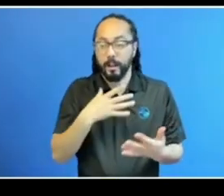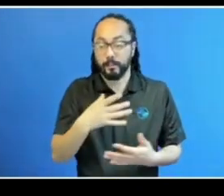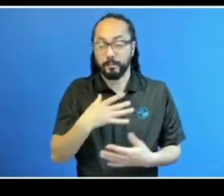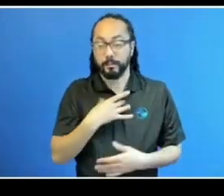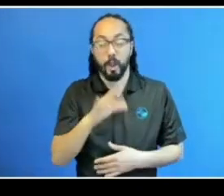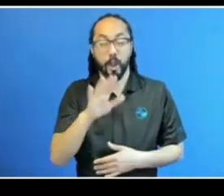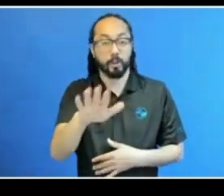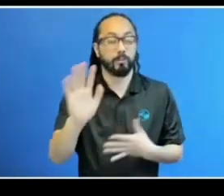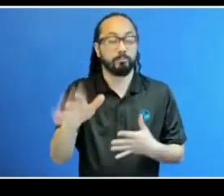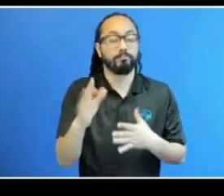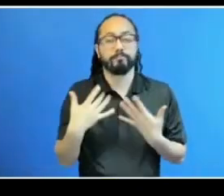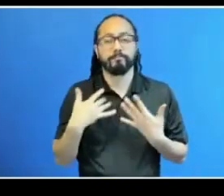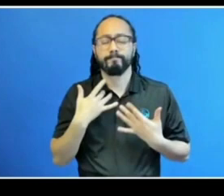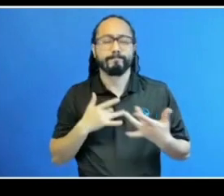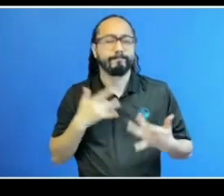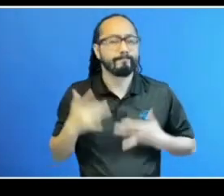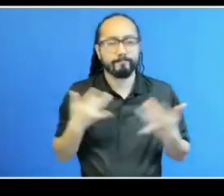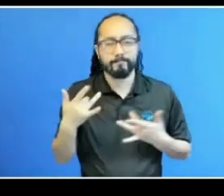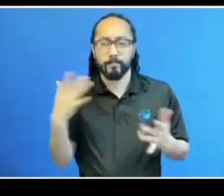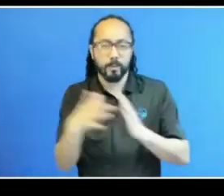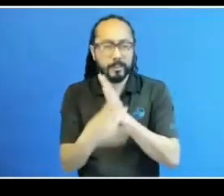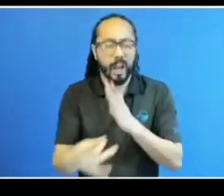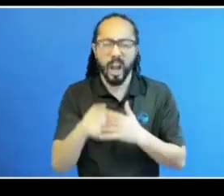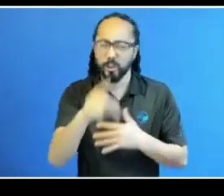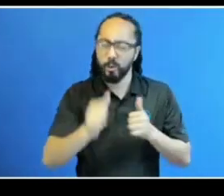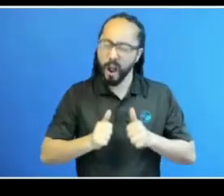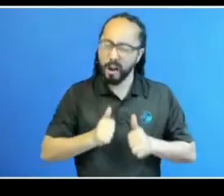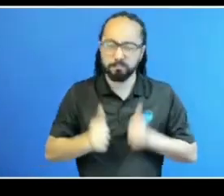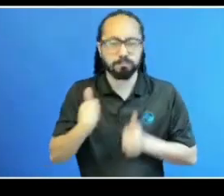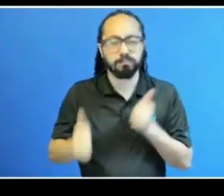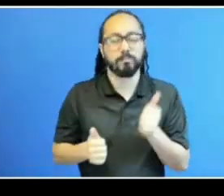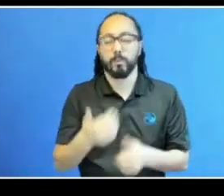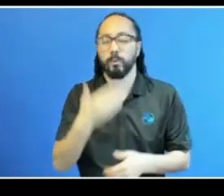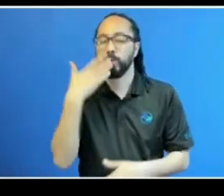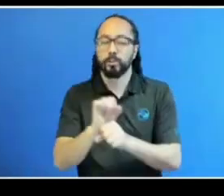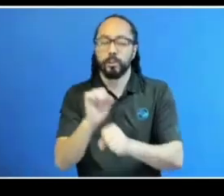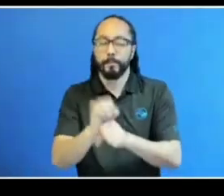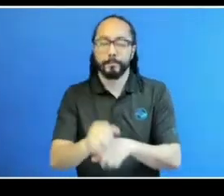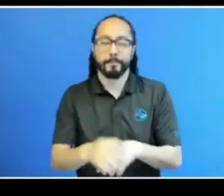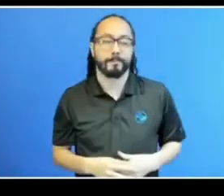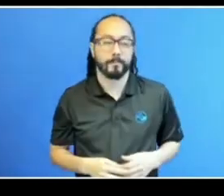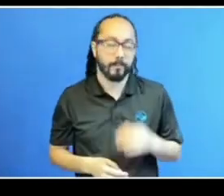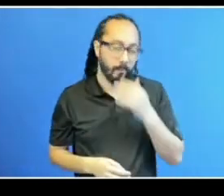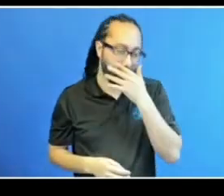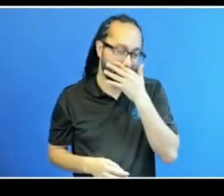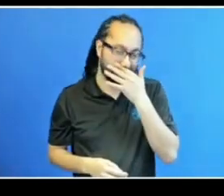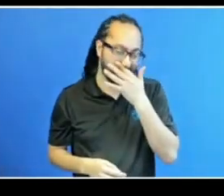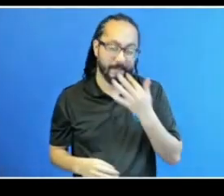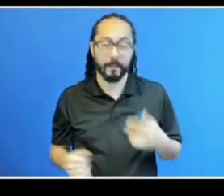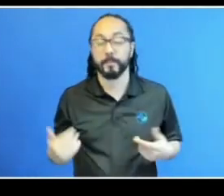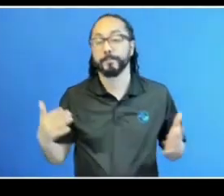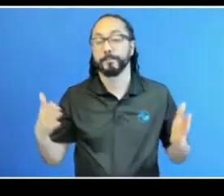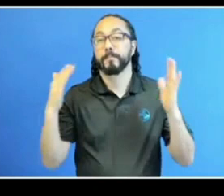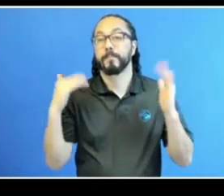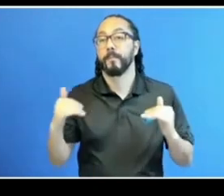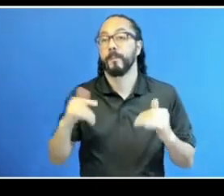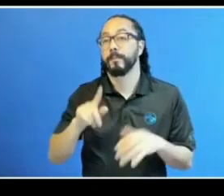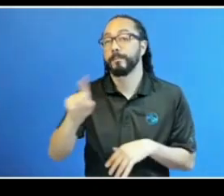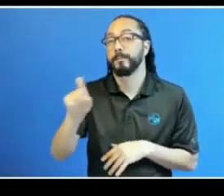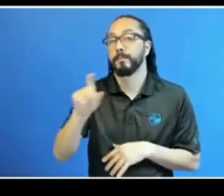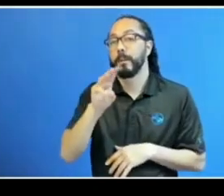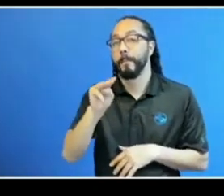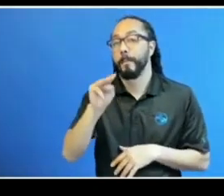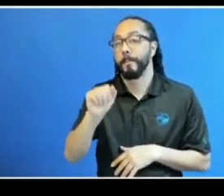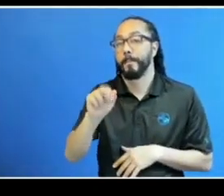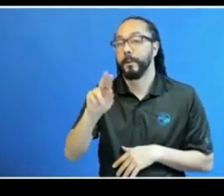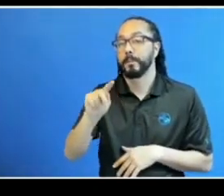enthusiasm, and you're definitely a hustler. So good job. My next question is for Martina. So Martina, can you